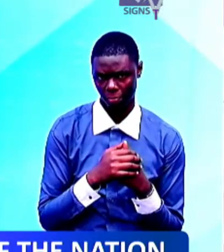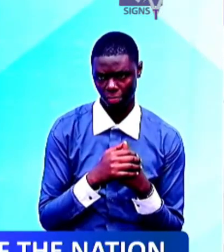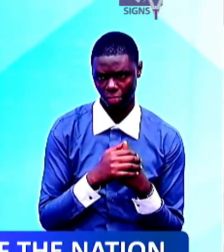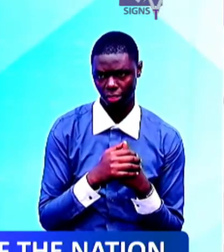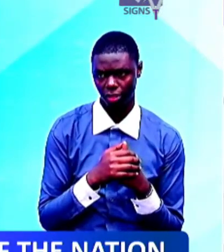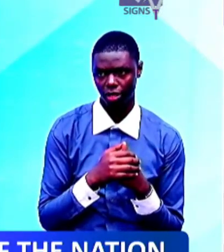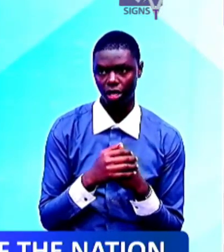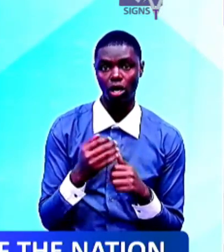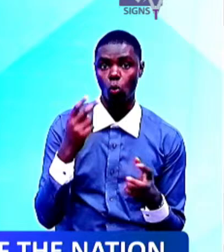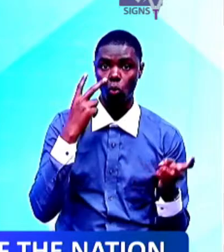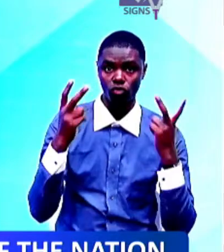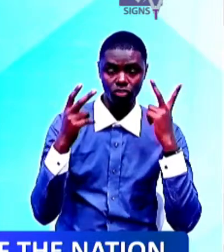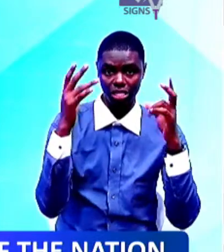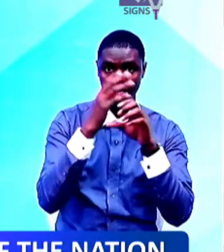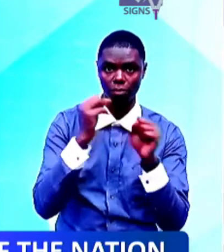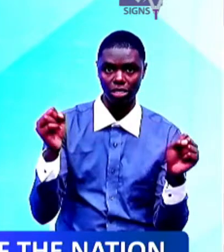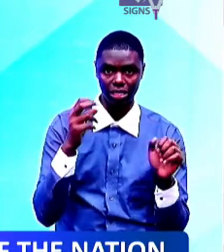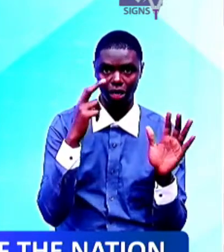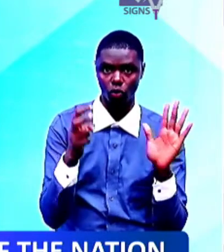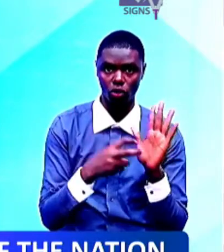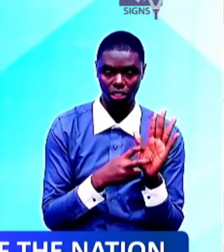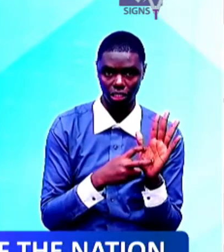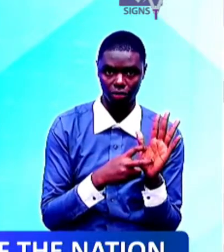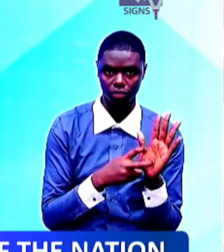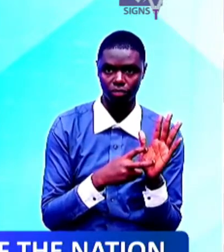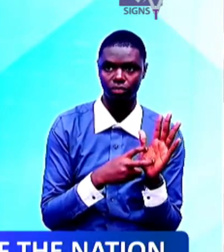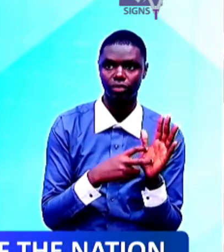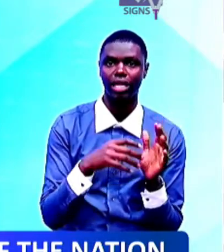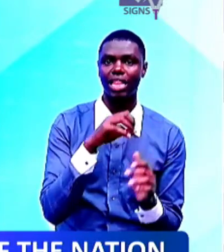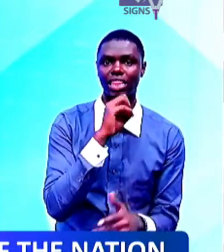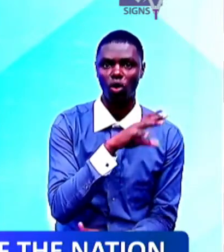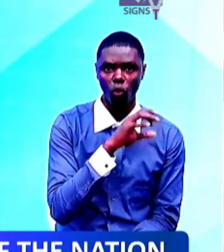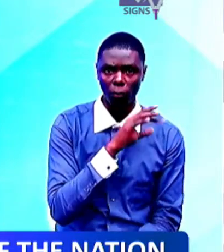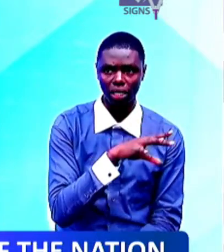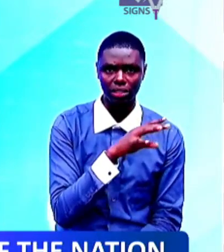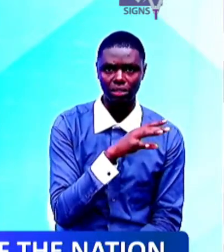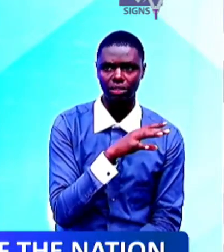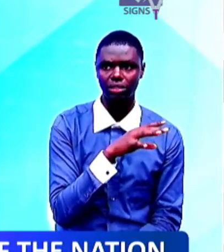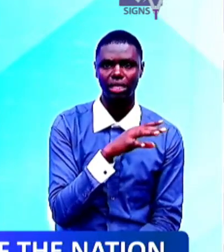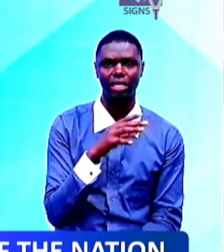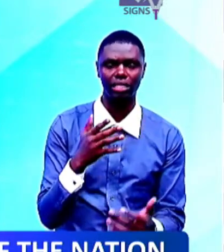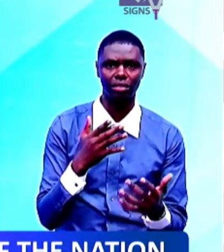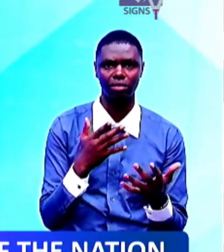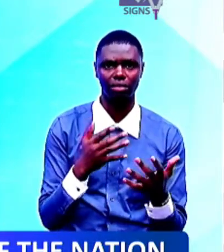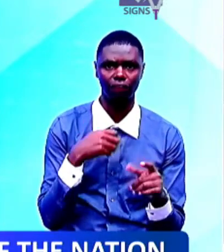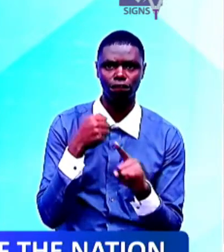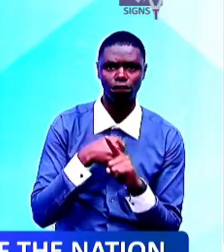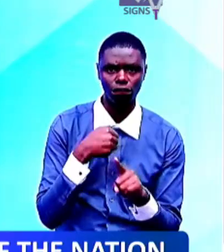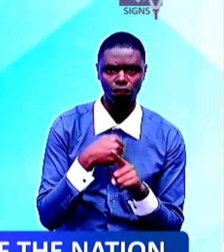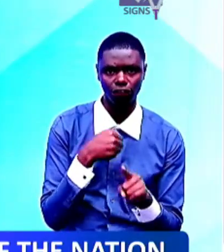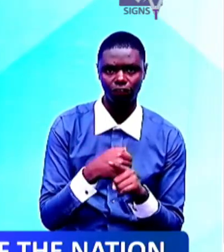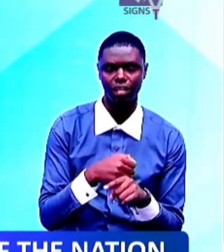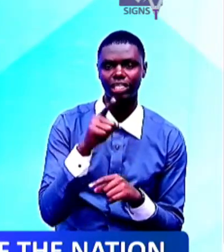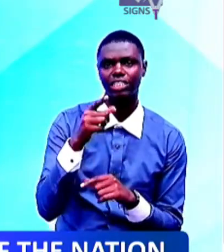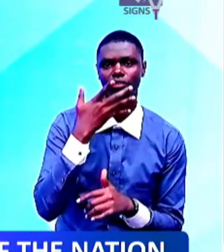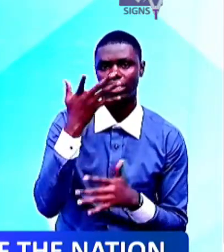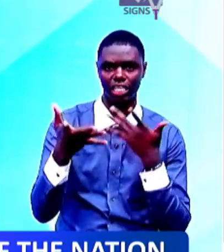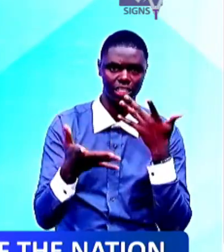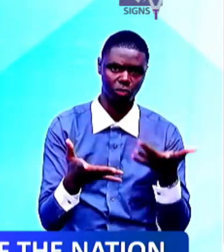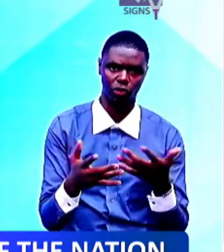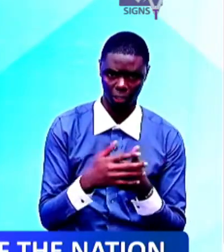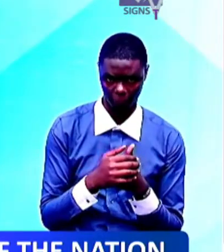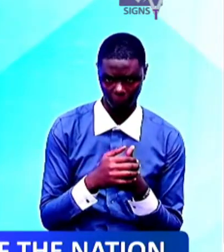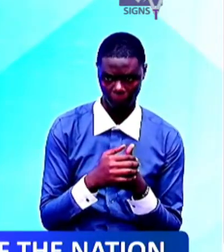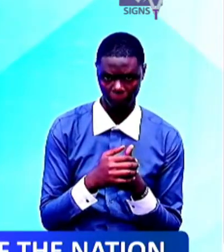we have all been seeing the president acknowledging the complaints, not complaint, but this agitation, and he has been responding to them, to some of